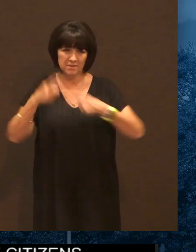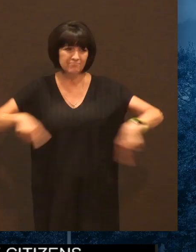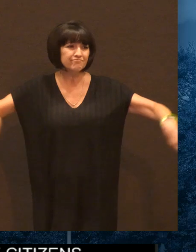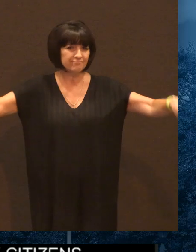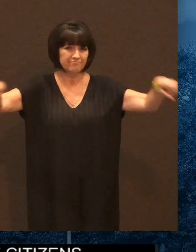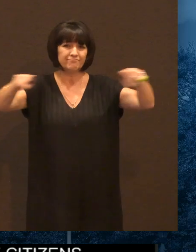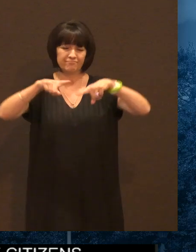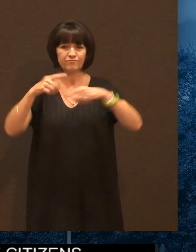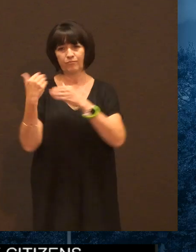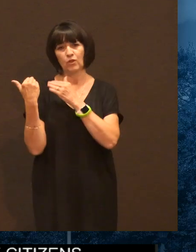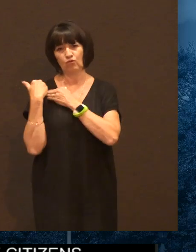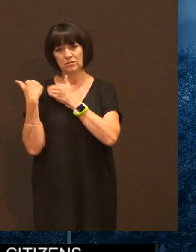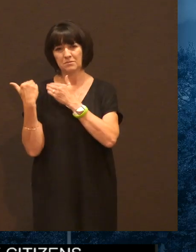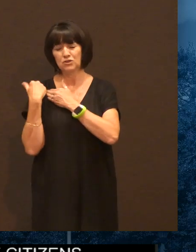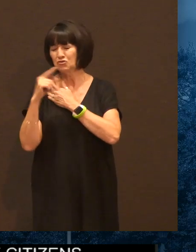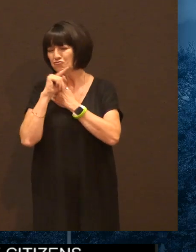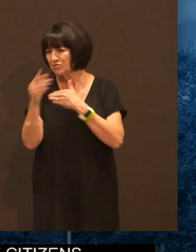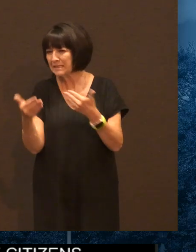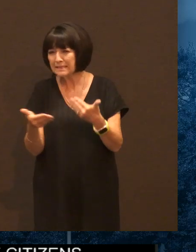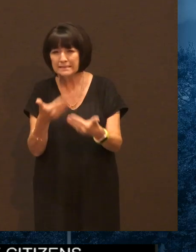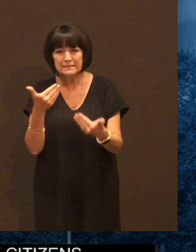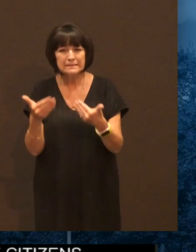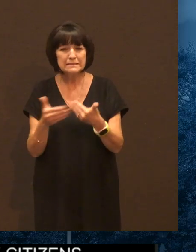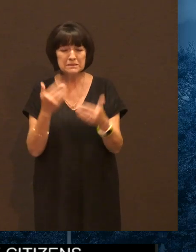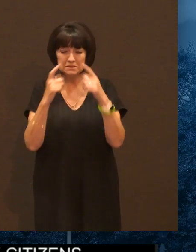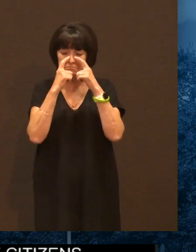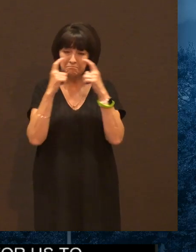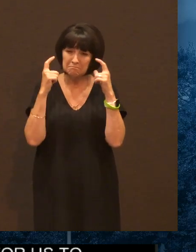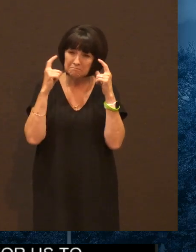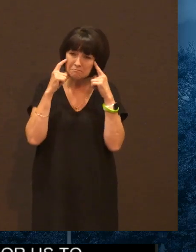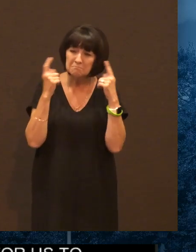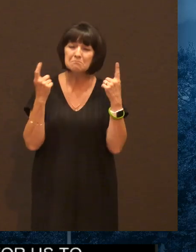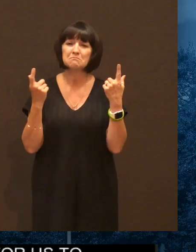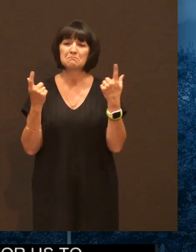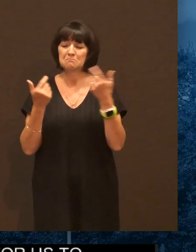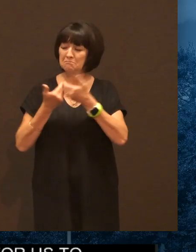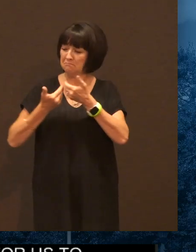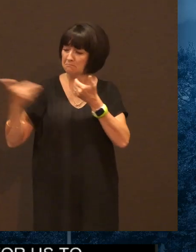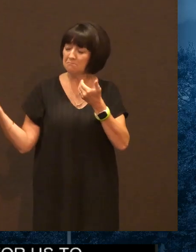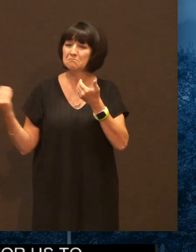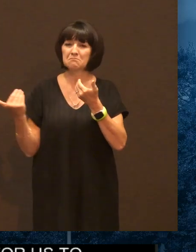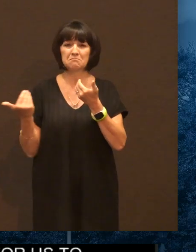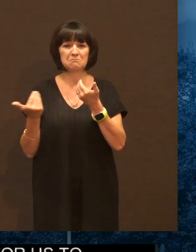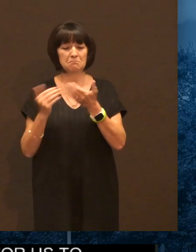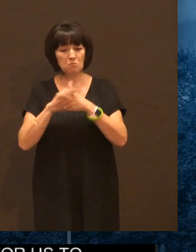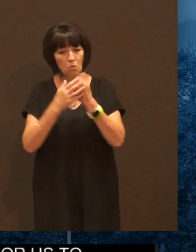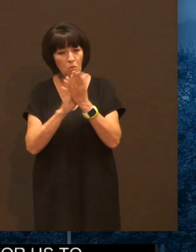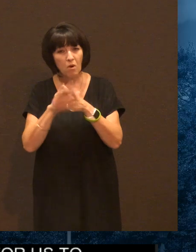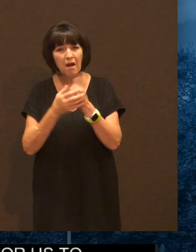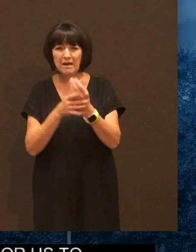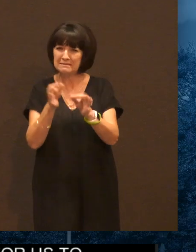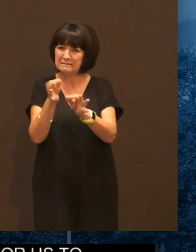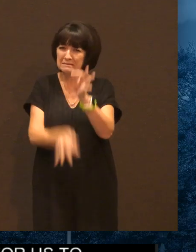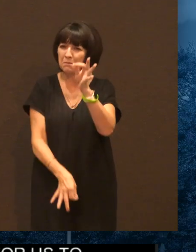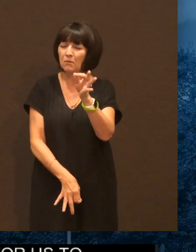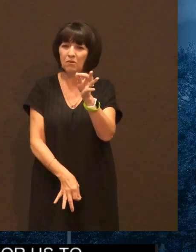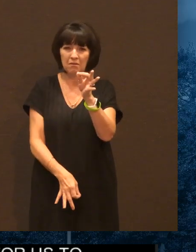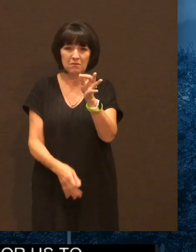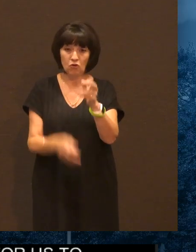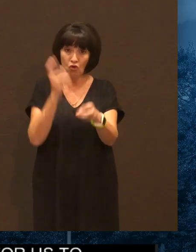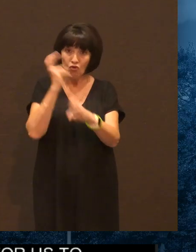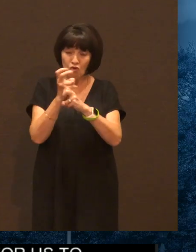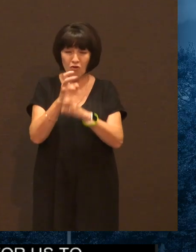really simple precautionary measures, and that's everybody. We're asking everybody to do